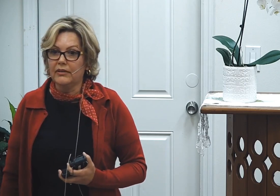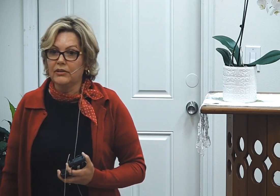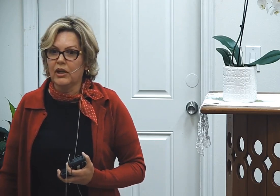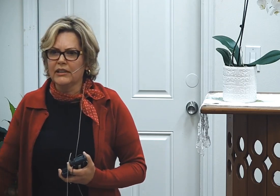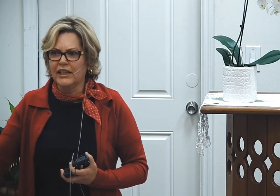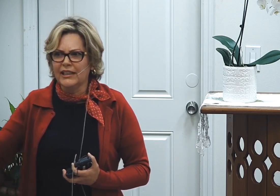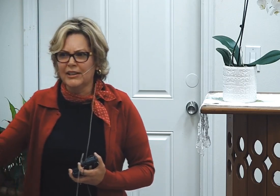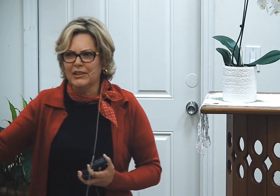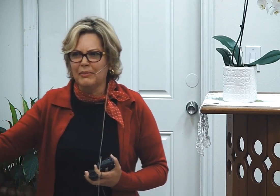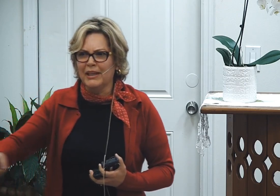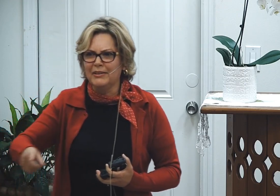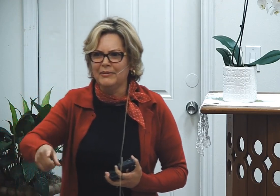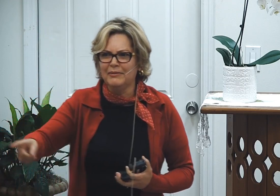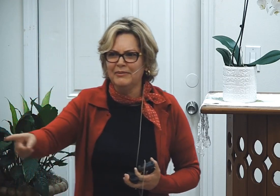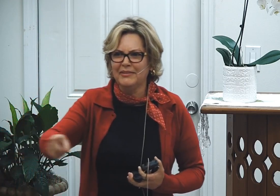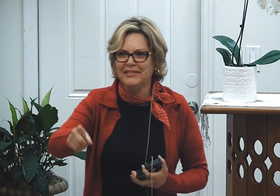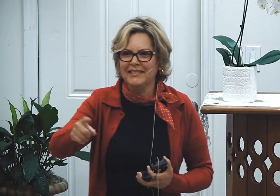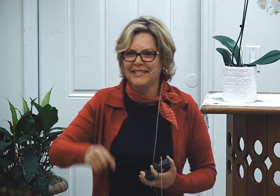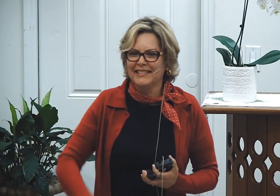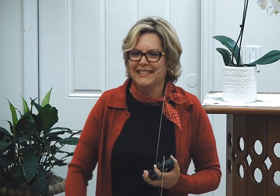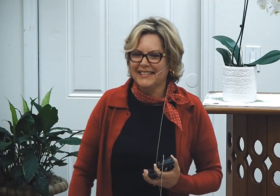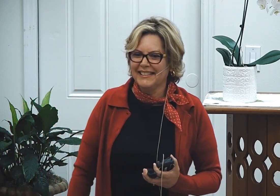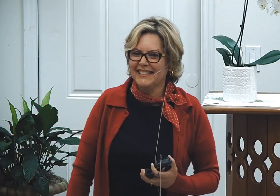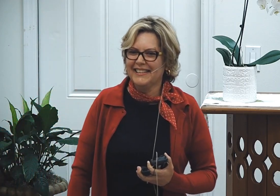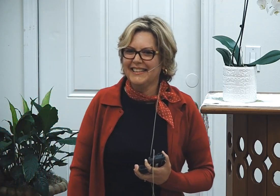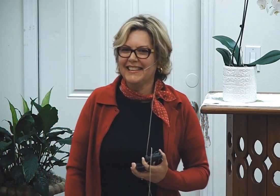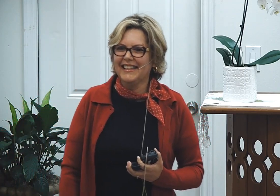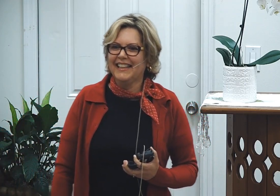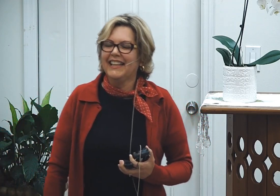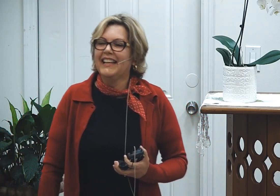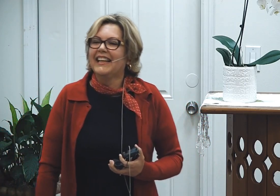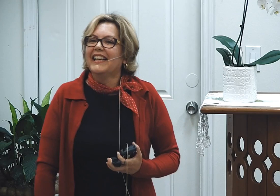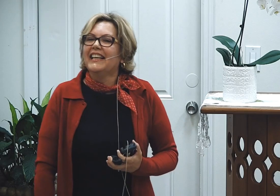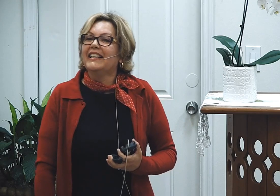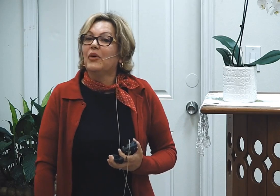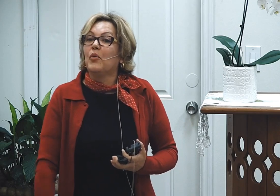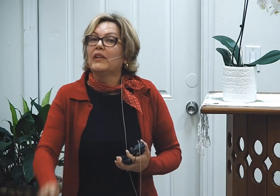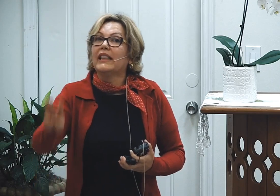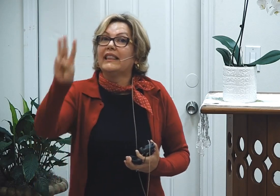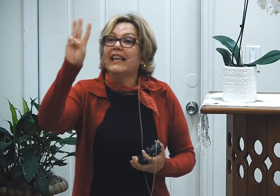The animals also died. Only the children know this?